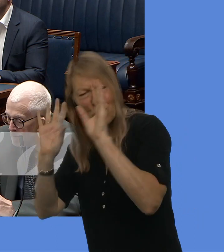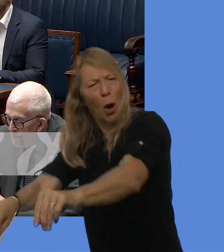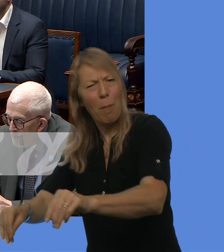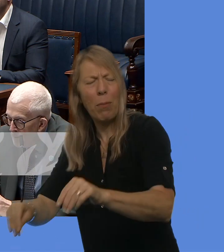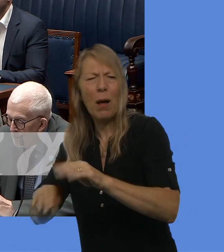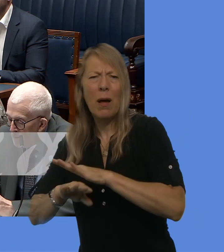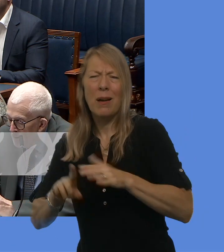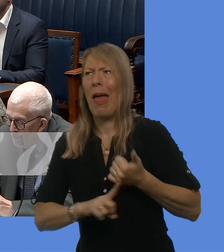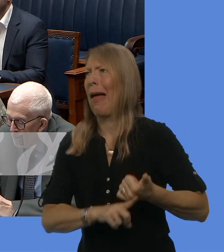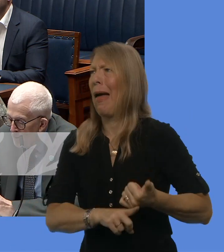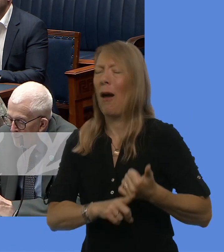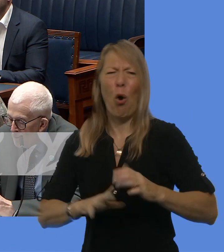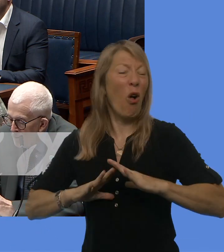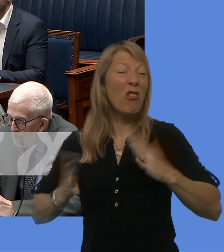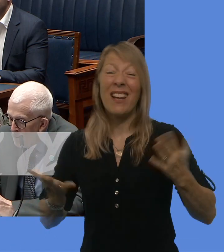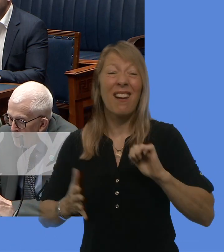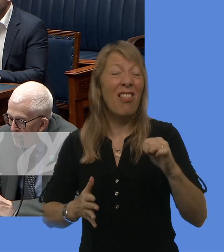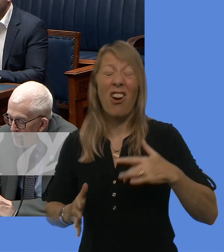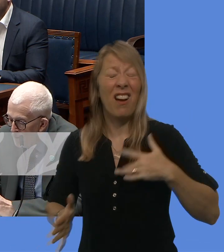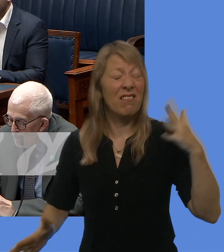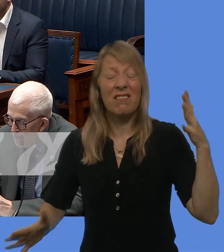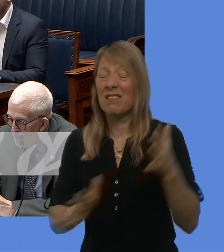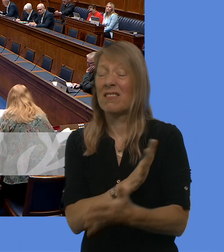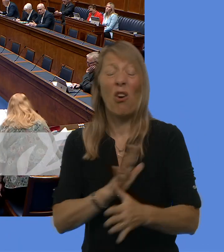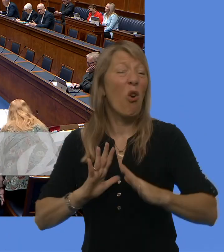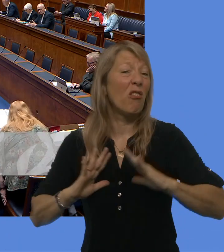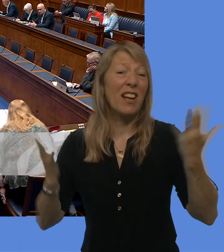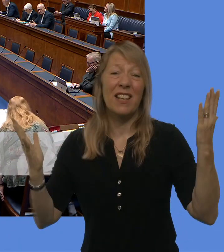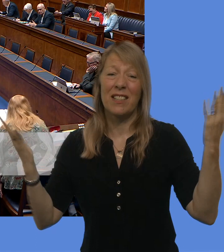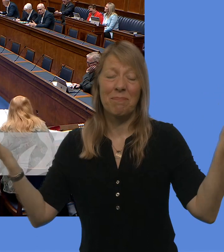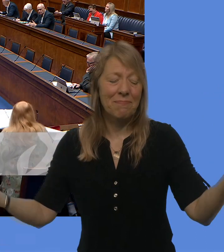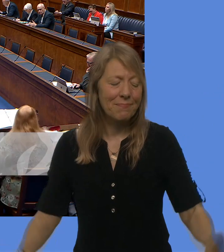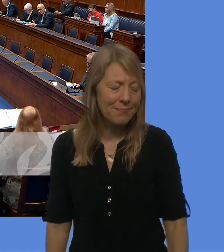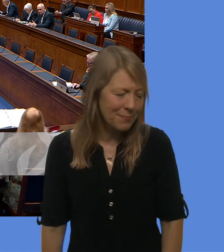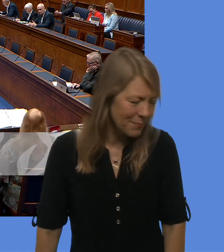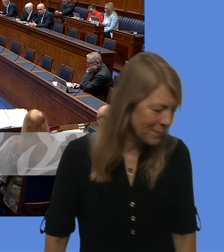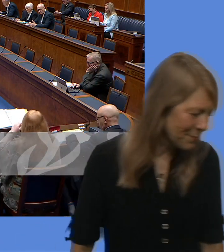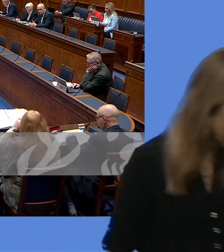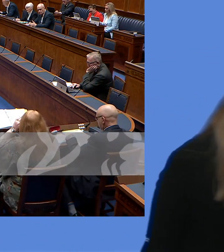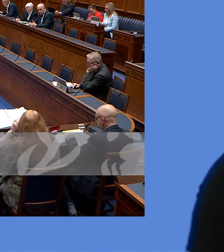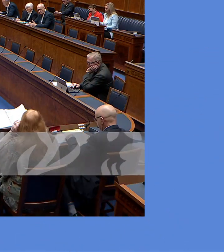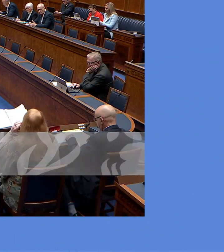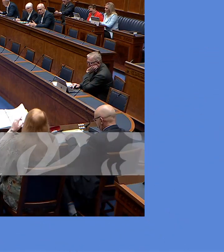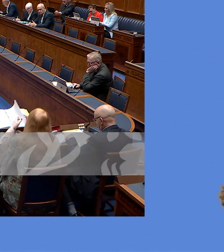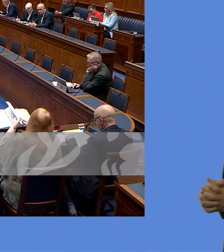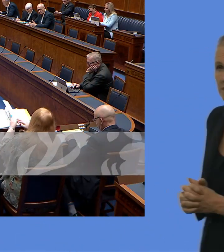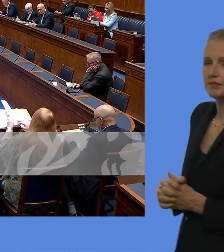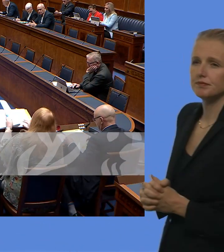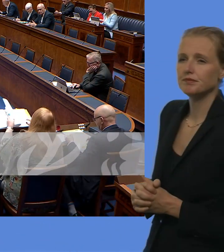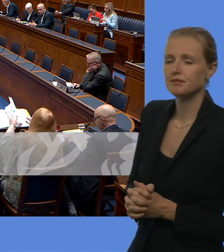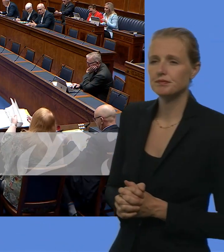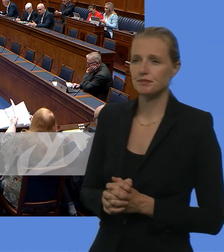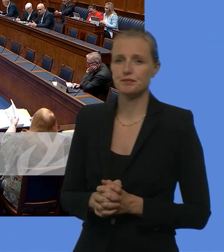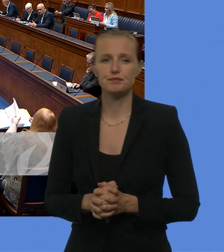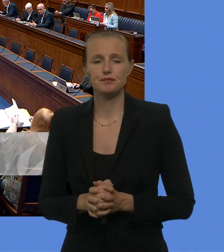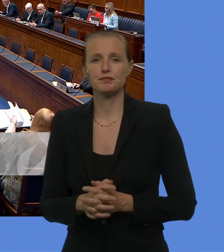people once their lives have been often irretrievably destroyed. Matthew O'Toole, move to topical questions. Thank you, Mr. Speaker.